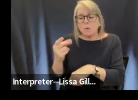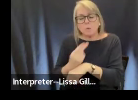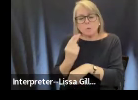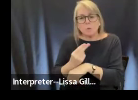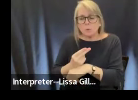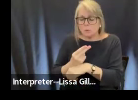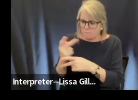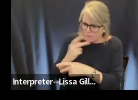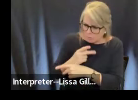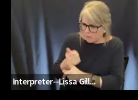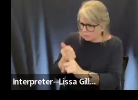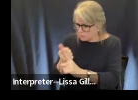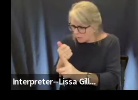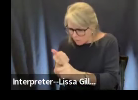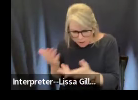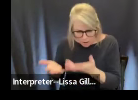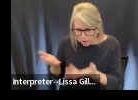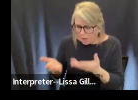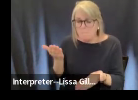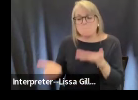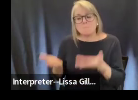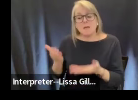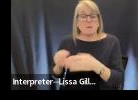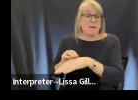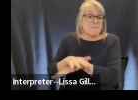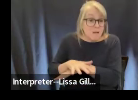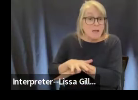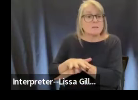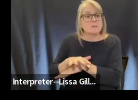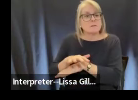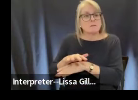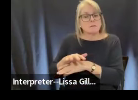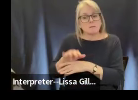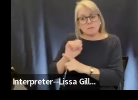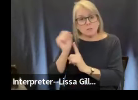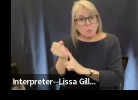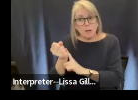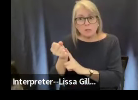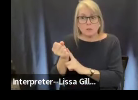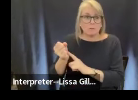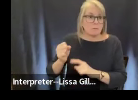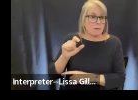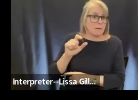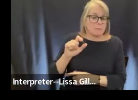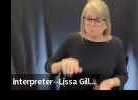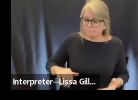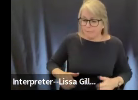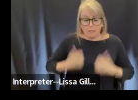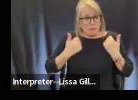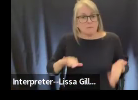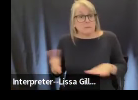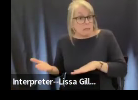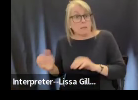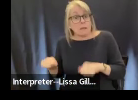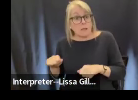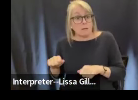it out yourself, could be the difference between life and death. So definitely make it a known sort of reaction to